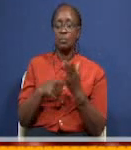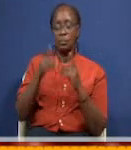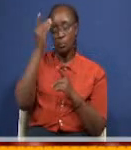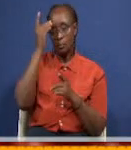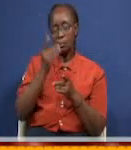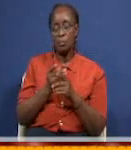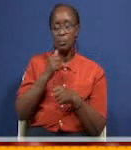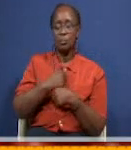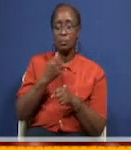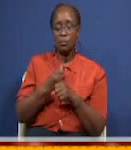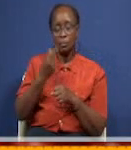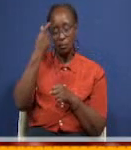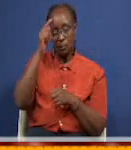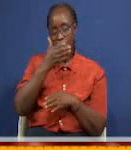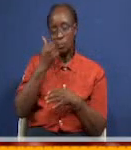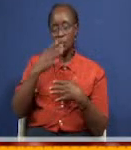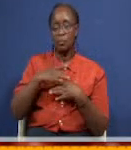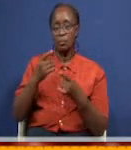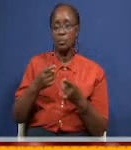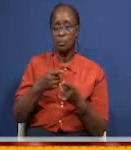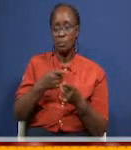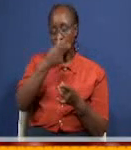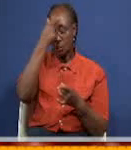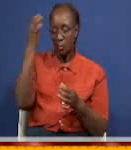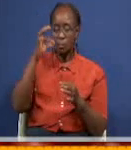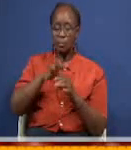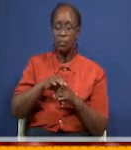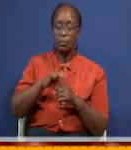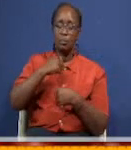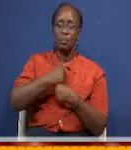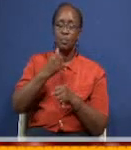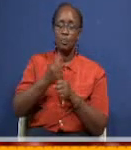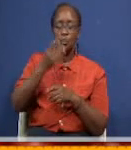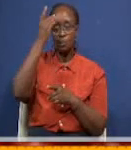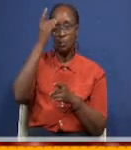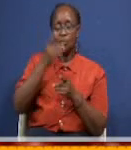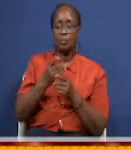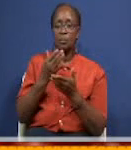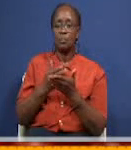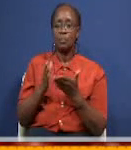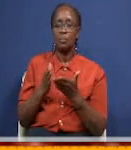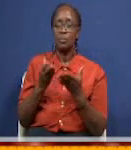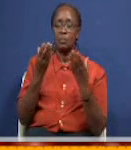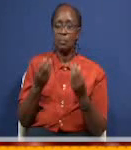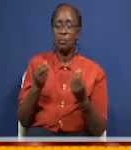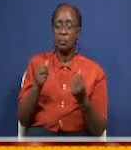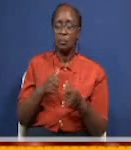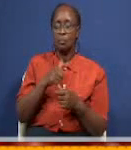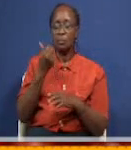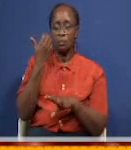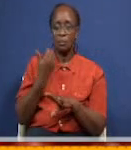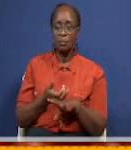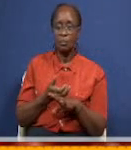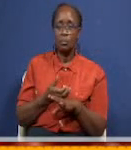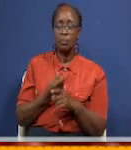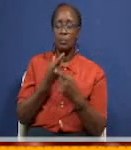I'll make is for their best interest, because they elected me to make some decisions. Some are soft decisions or hard decisions.